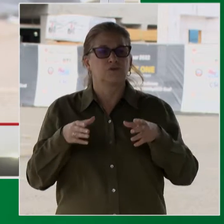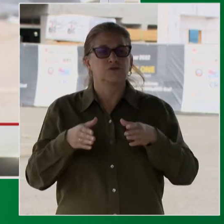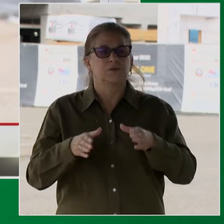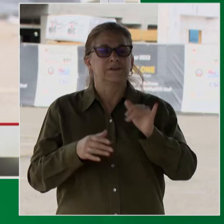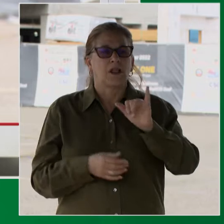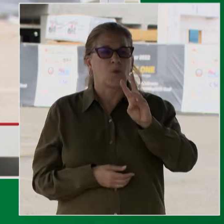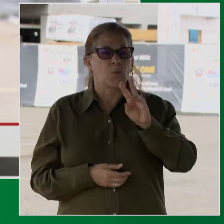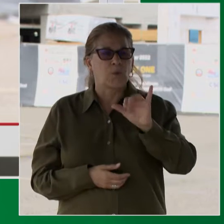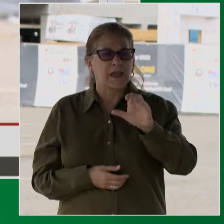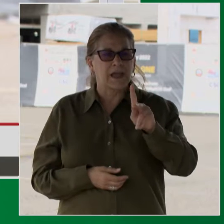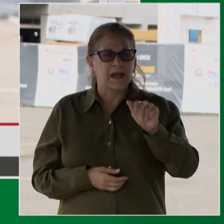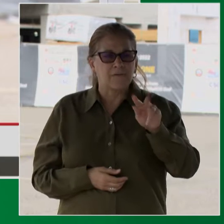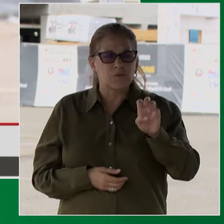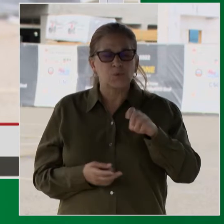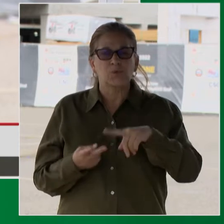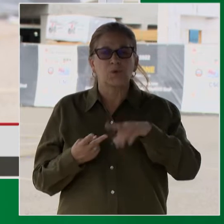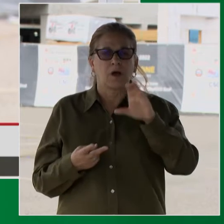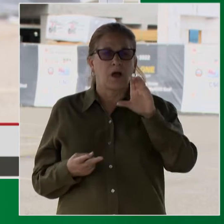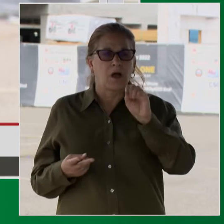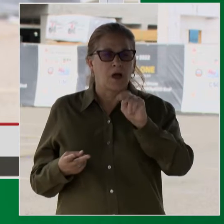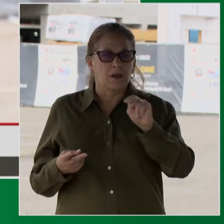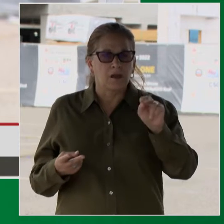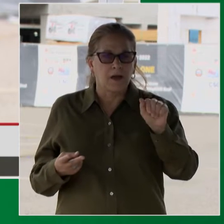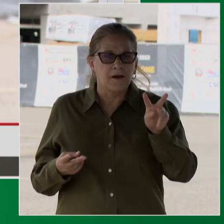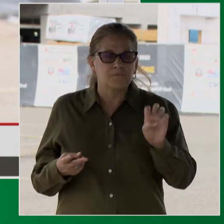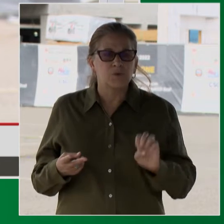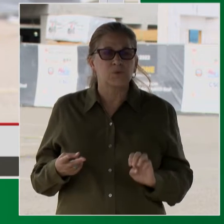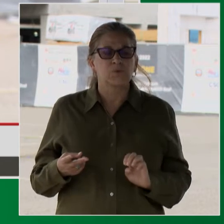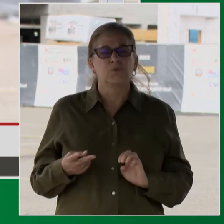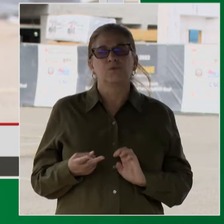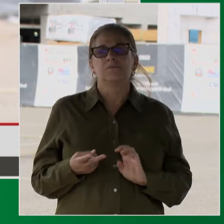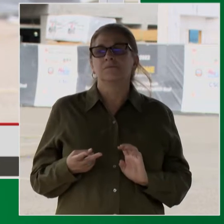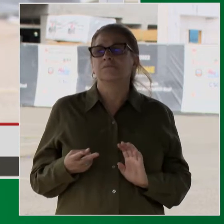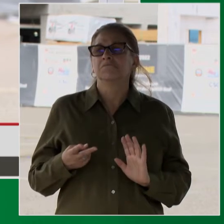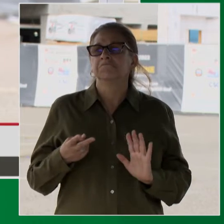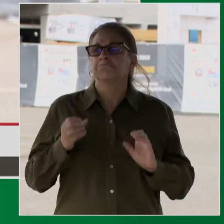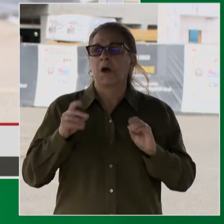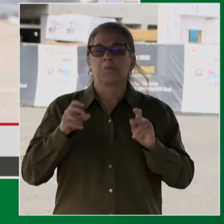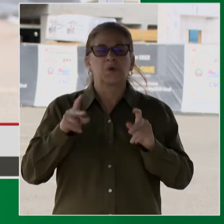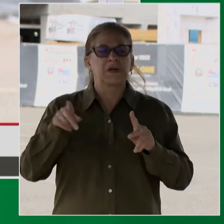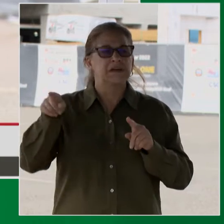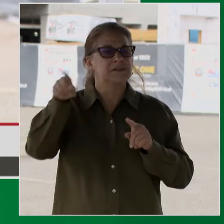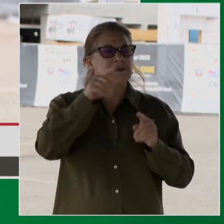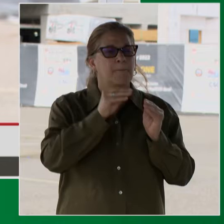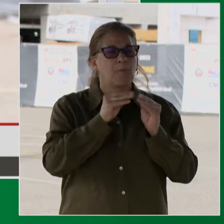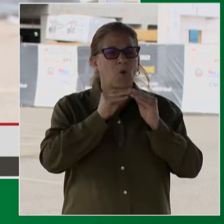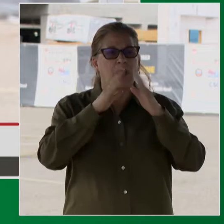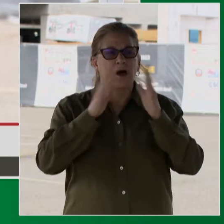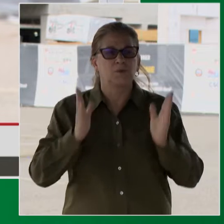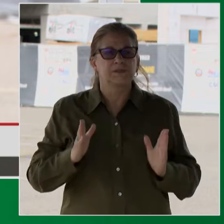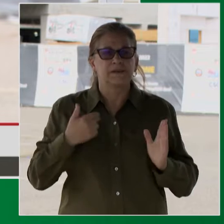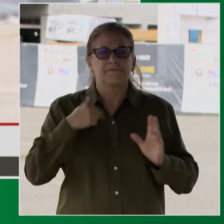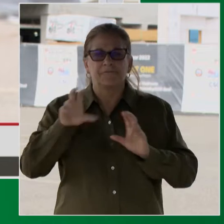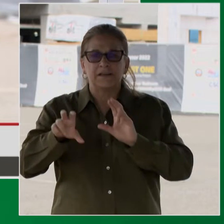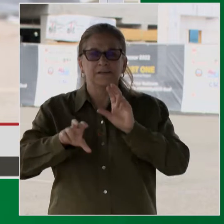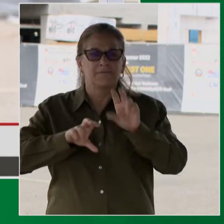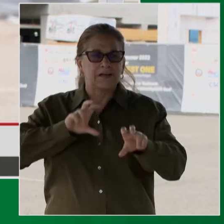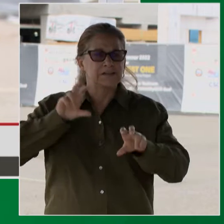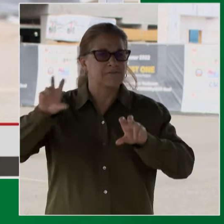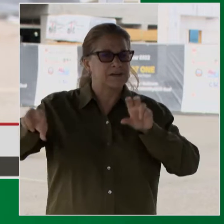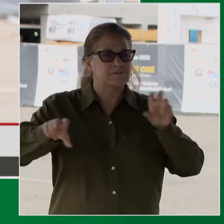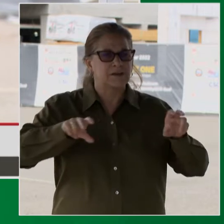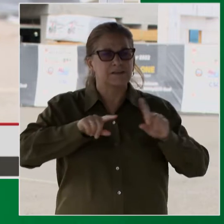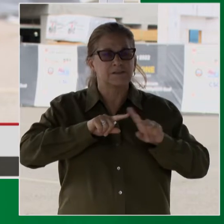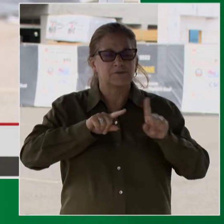And that's where the mayor's budget, the Her Fair Shot budget, follows up on the work of the comp plan to invest in planning efforts, both along